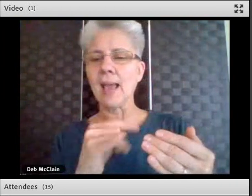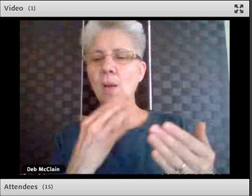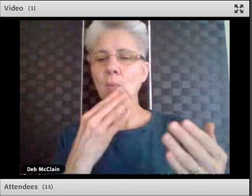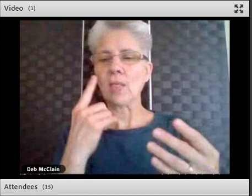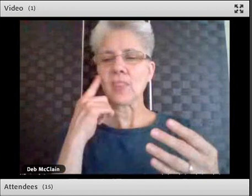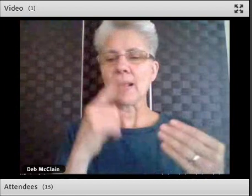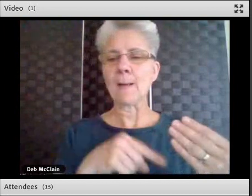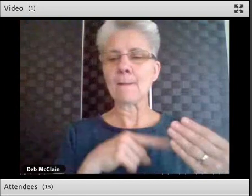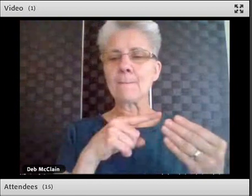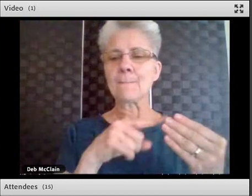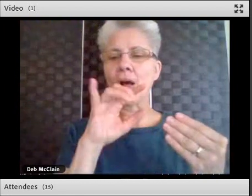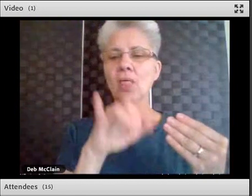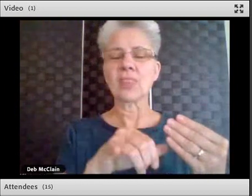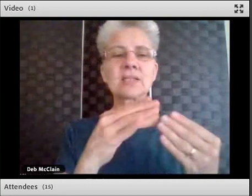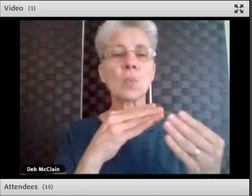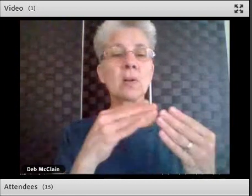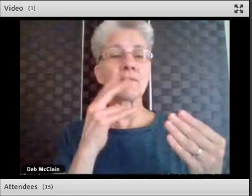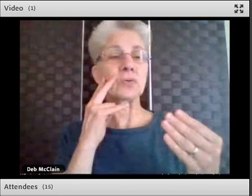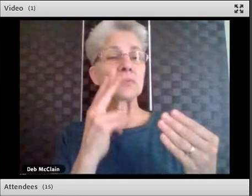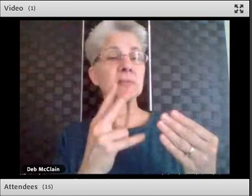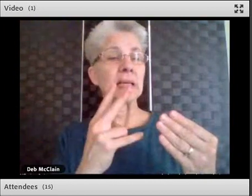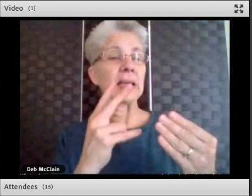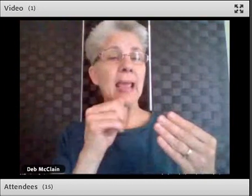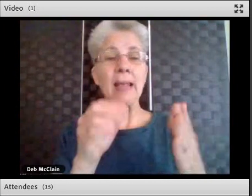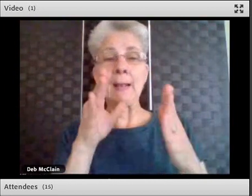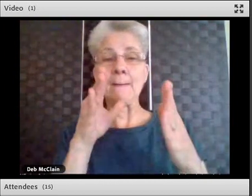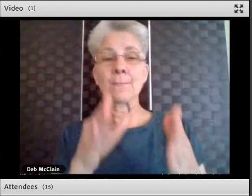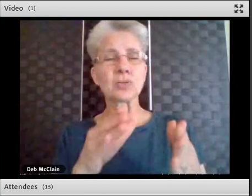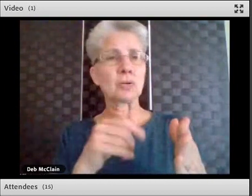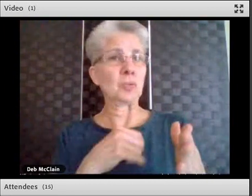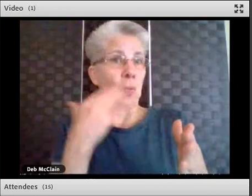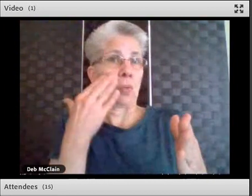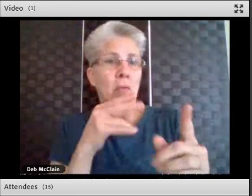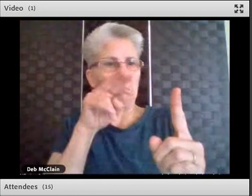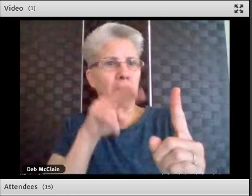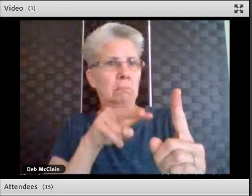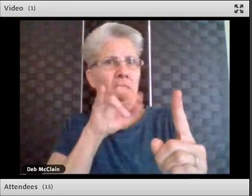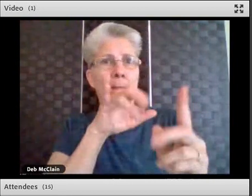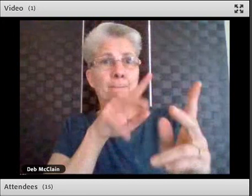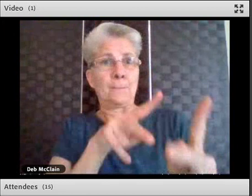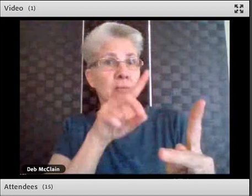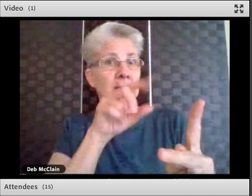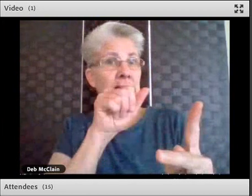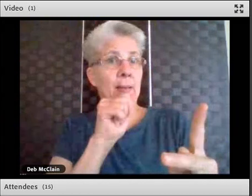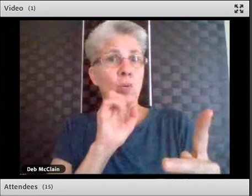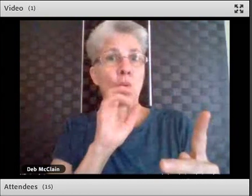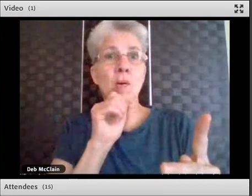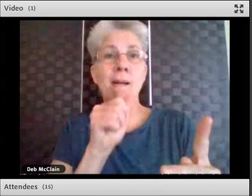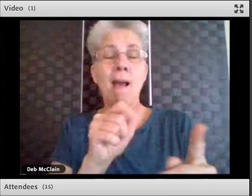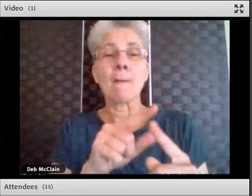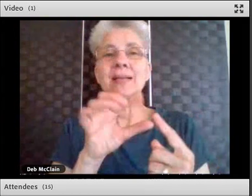think about this whenever you see any patron, because again, you don't know whether that person is disabled or not, but especially if someone seems